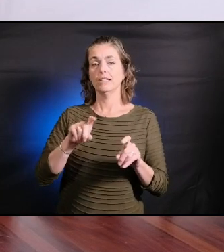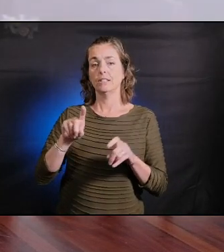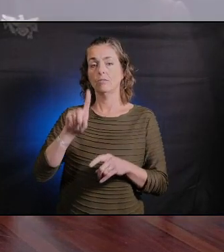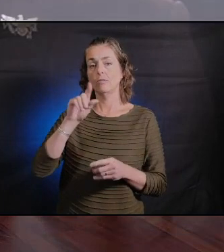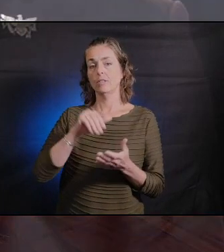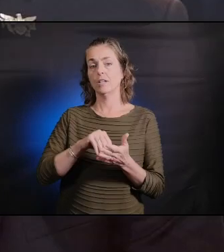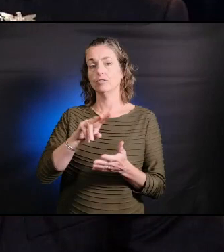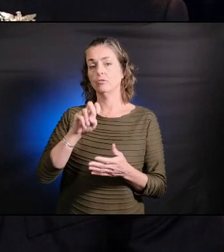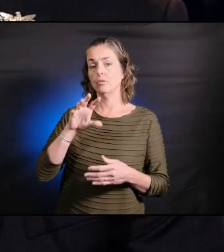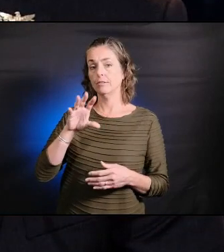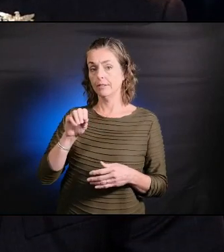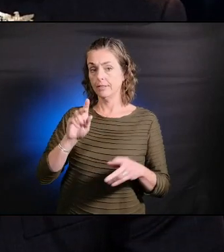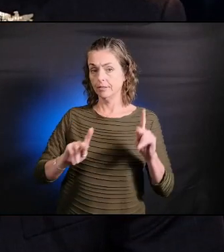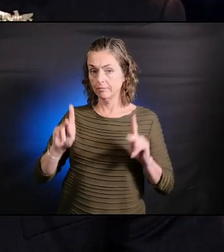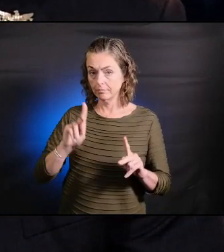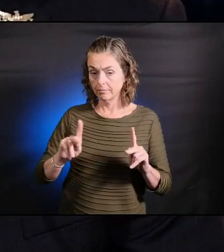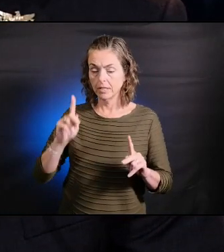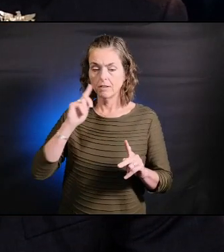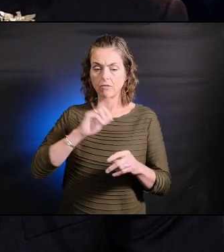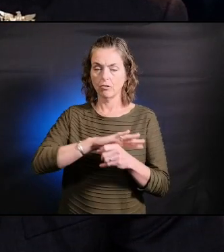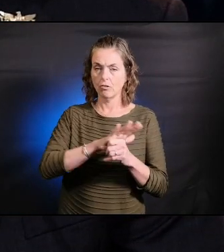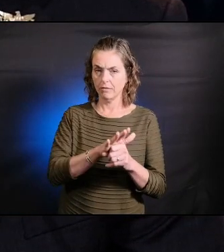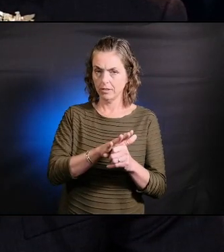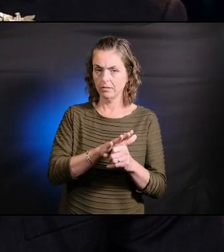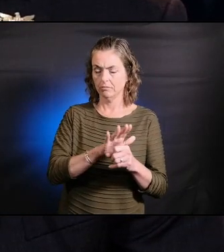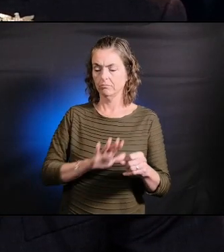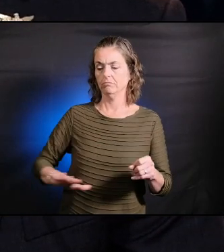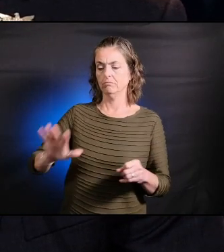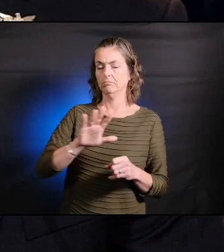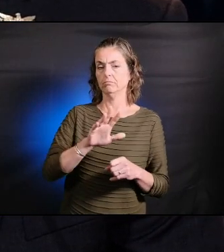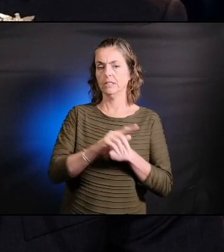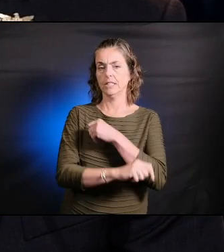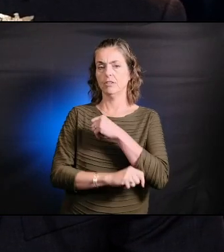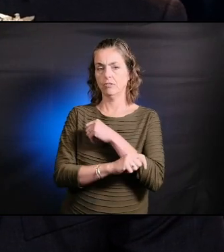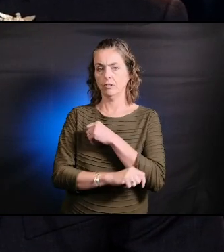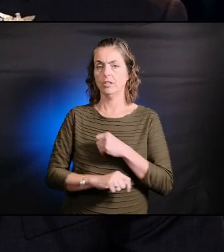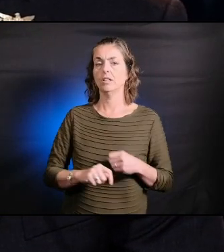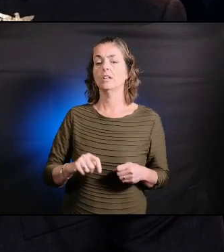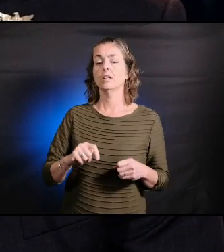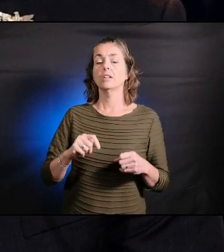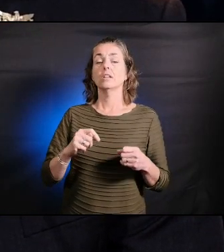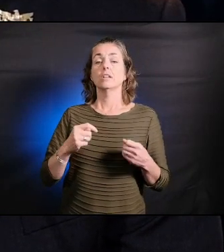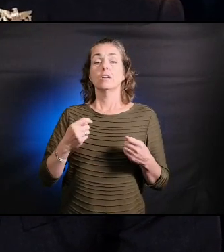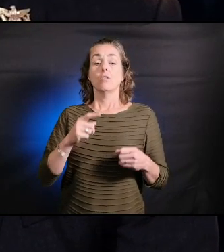1,215 individuals for COVID-19 in the territory. Of those,